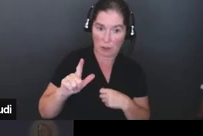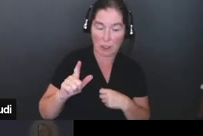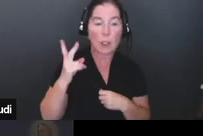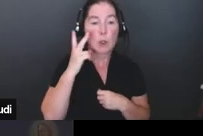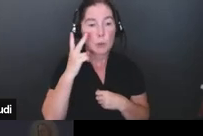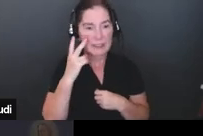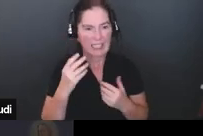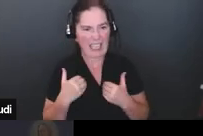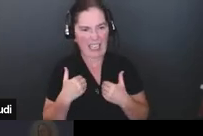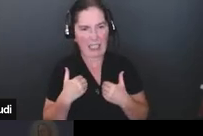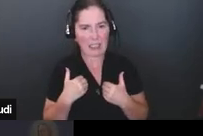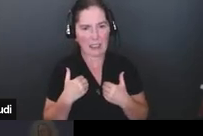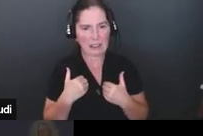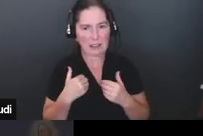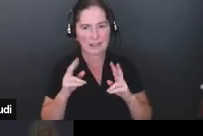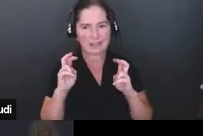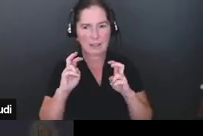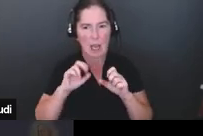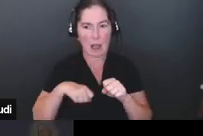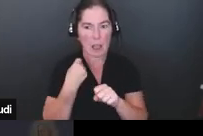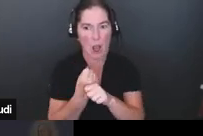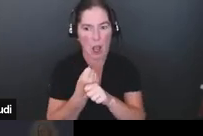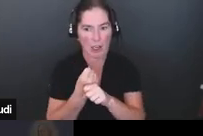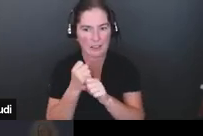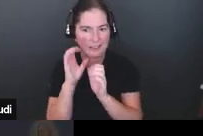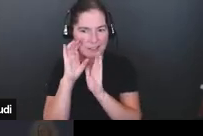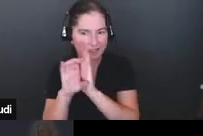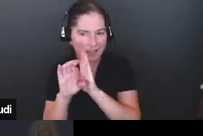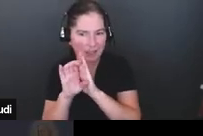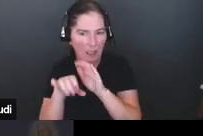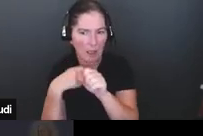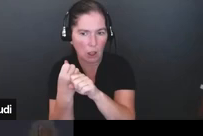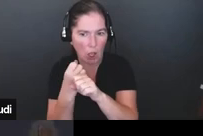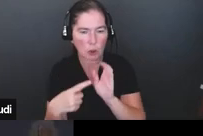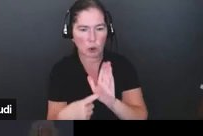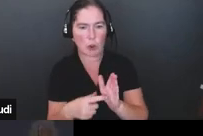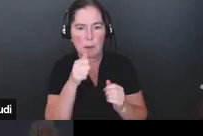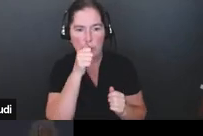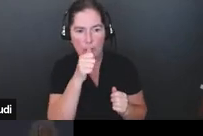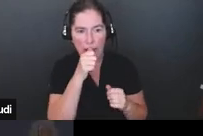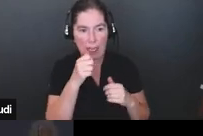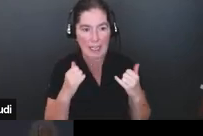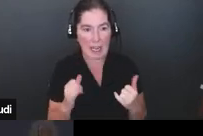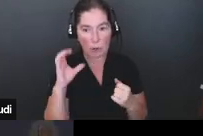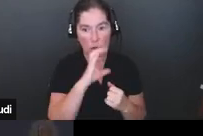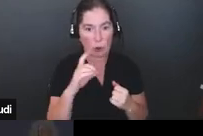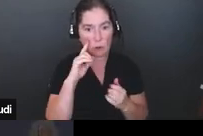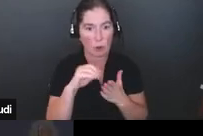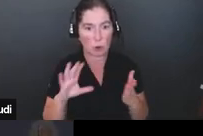little padlock on the corner to indicate that it is a private channel. And now I can search for